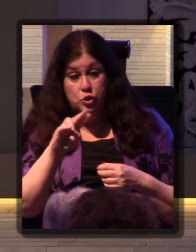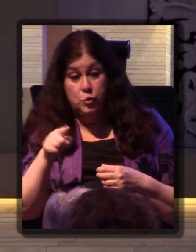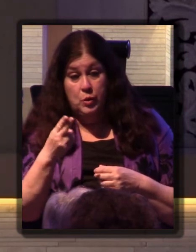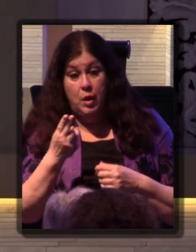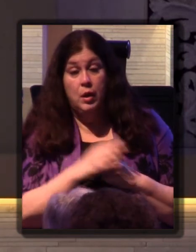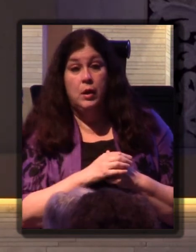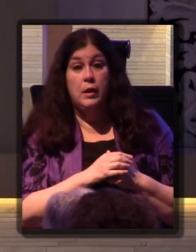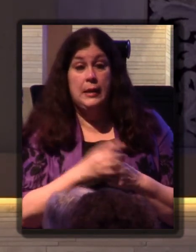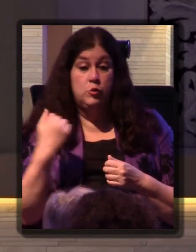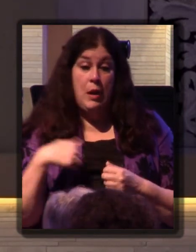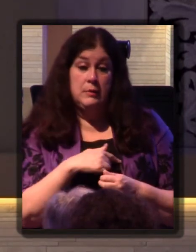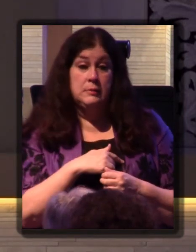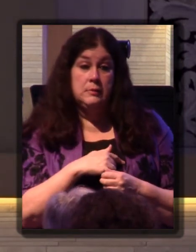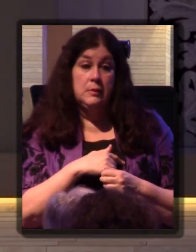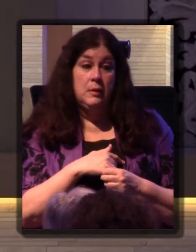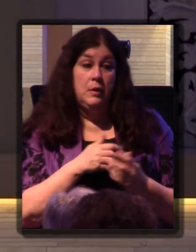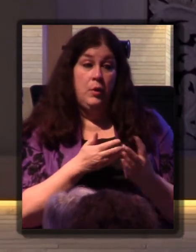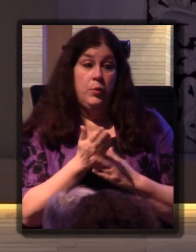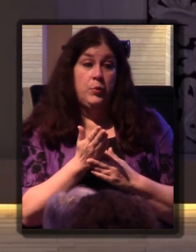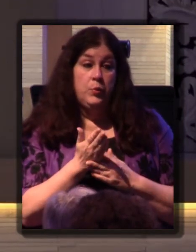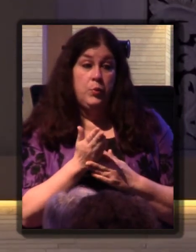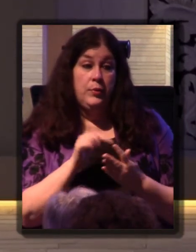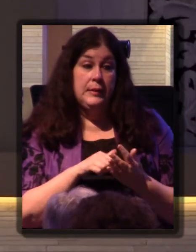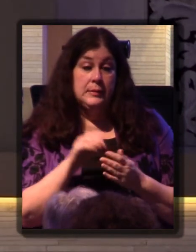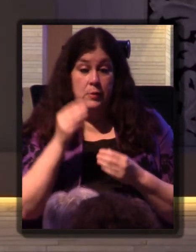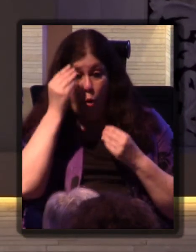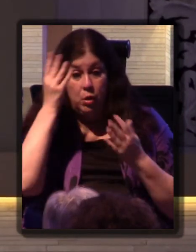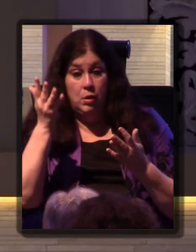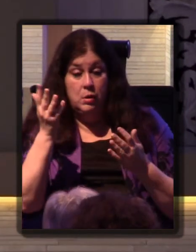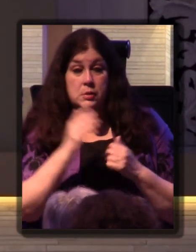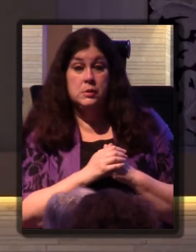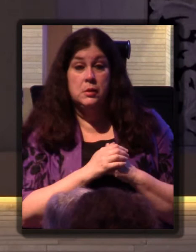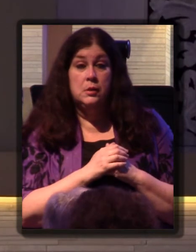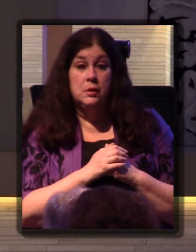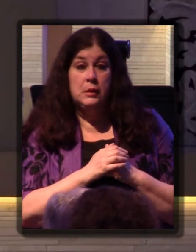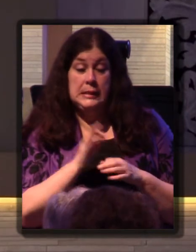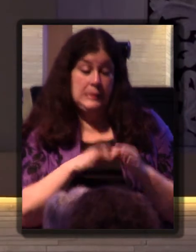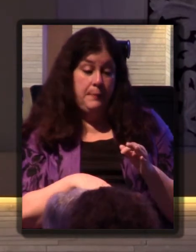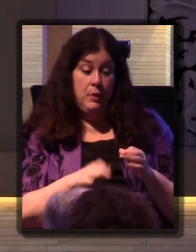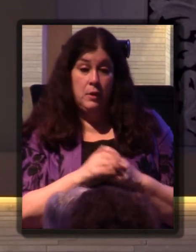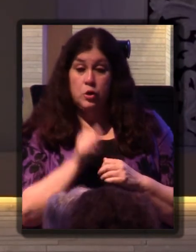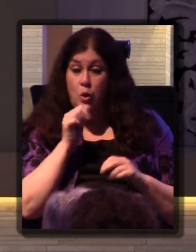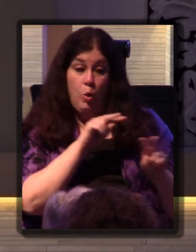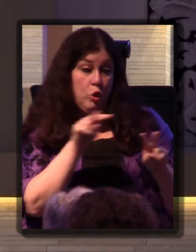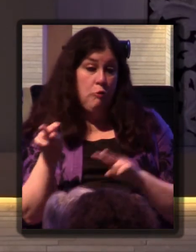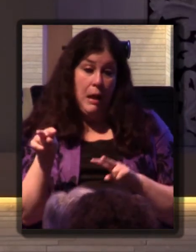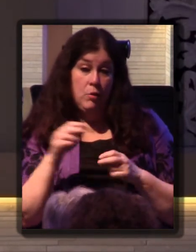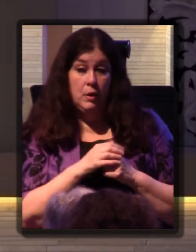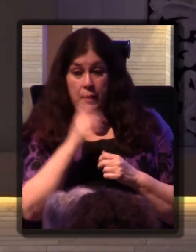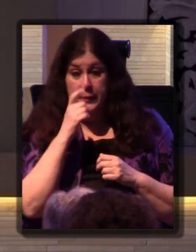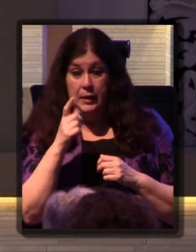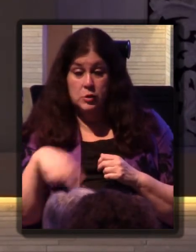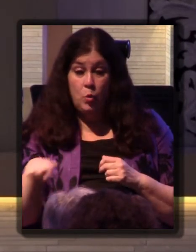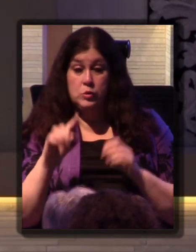message to Judah and to us through these oracles is simple. Do not